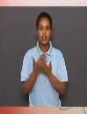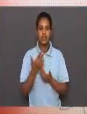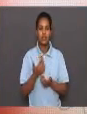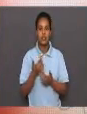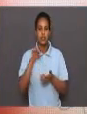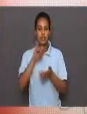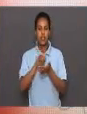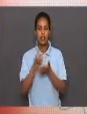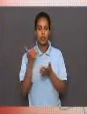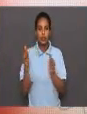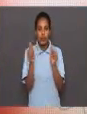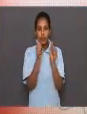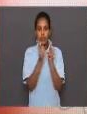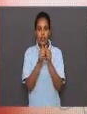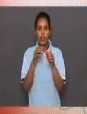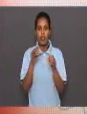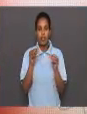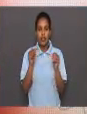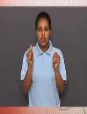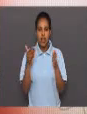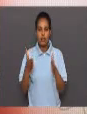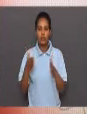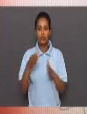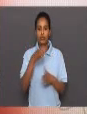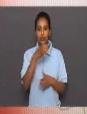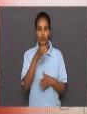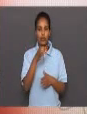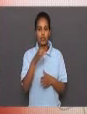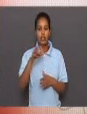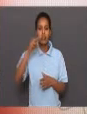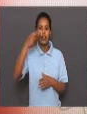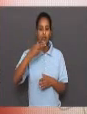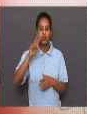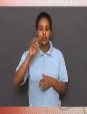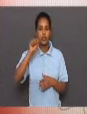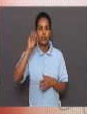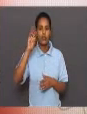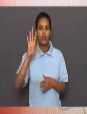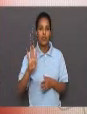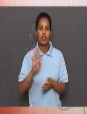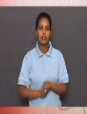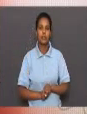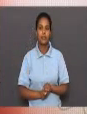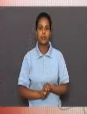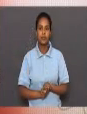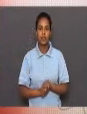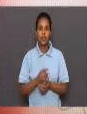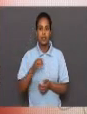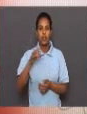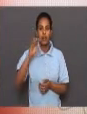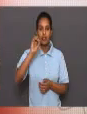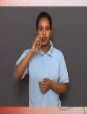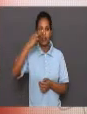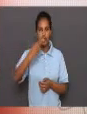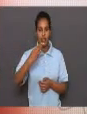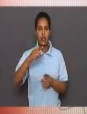We discussed that within a dilute solution of sulfuric acid,